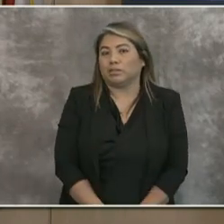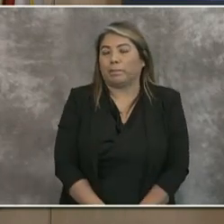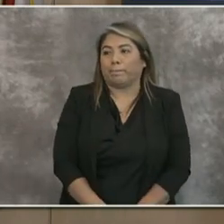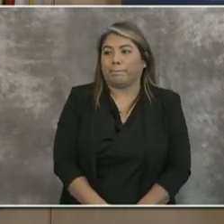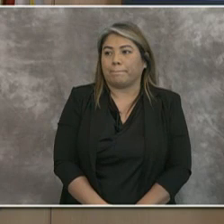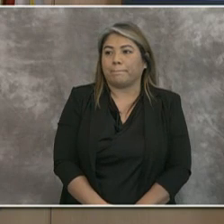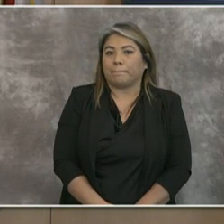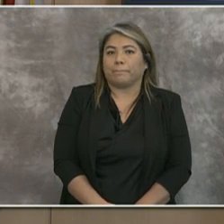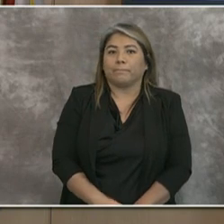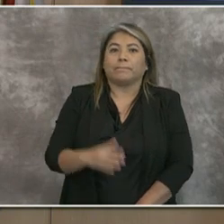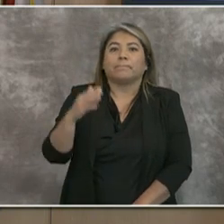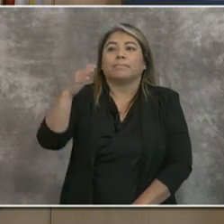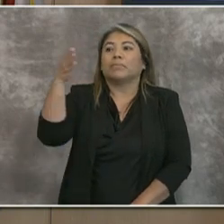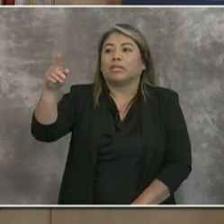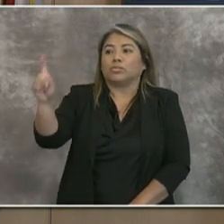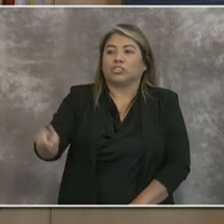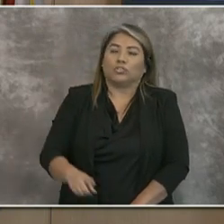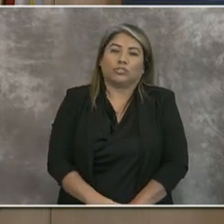Next question.